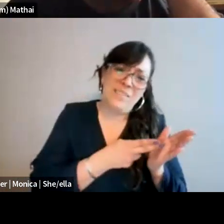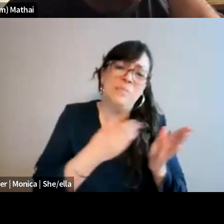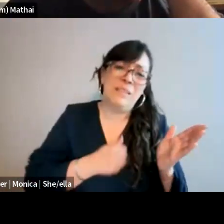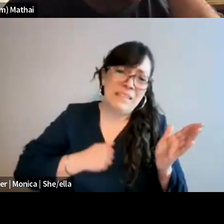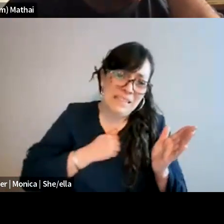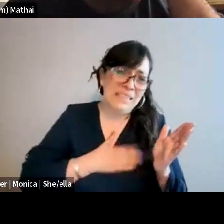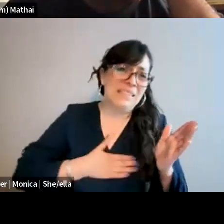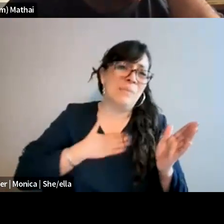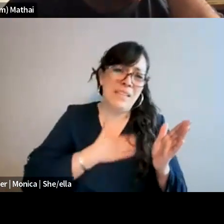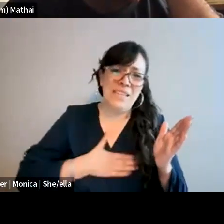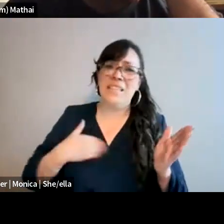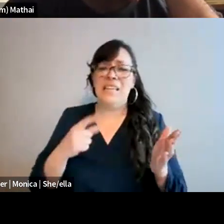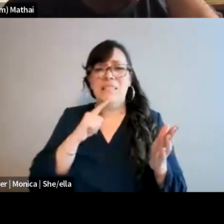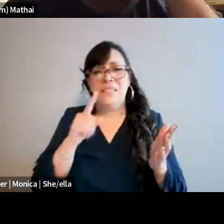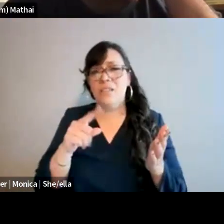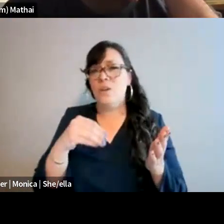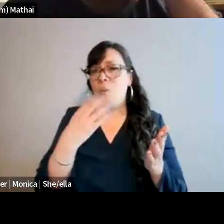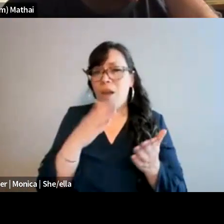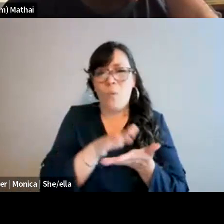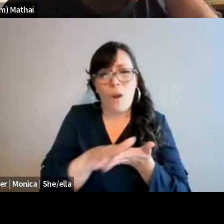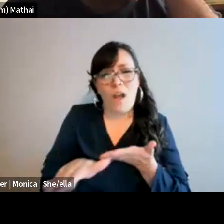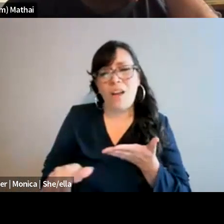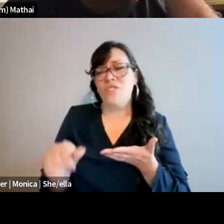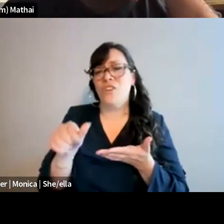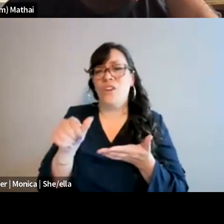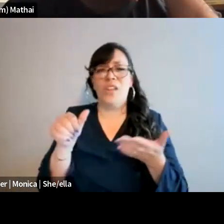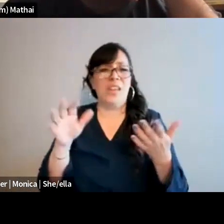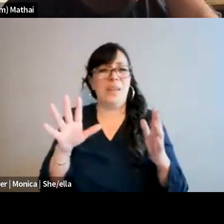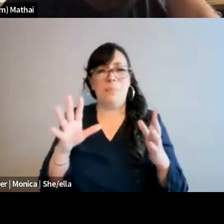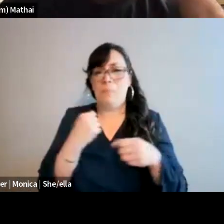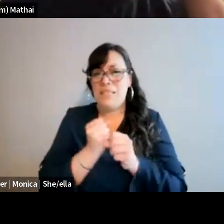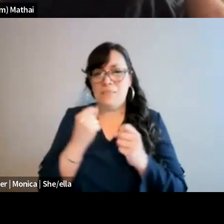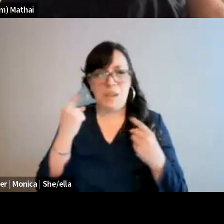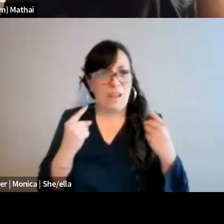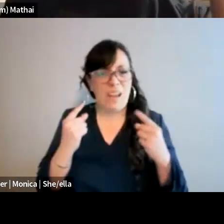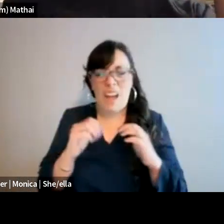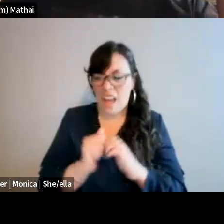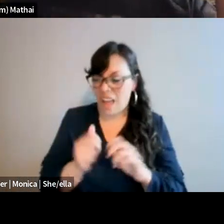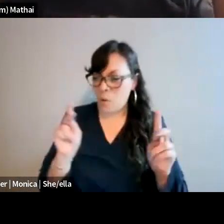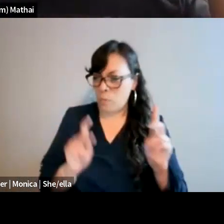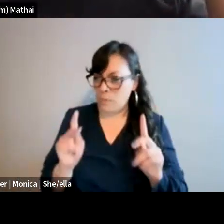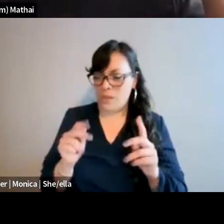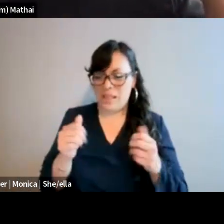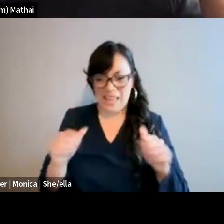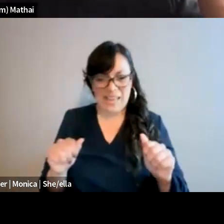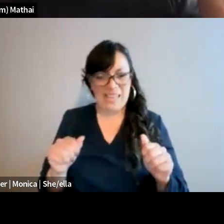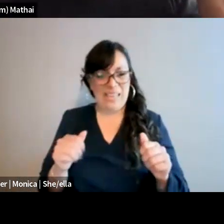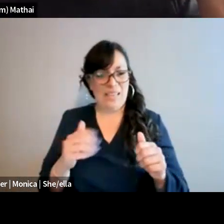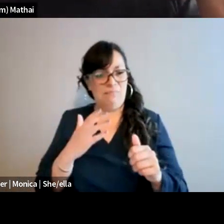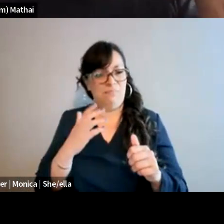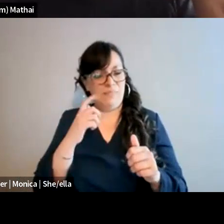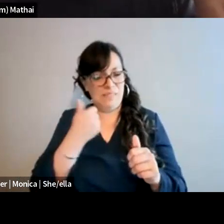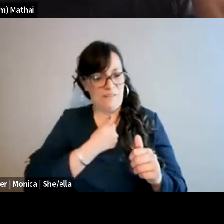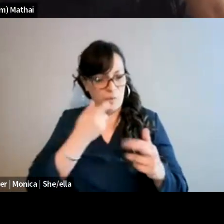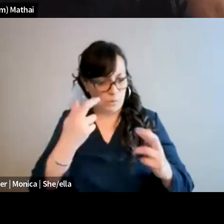a complete whitewash out there. And it drives me crazy. I don't know how any self-respecting, well-meaning practitioner